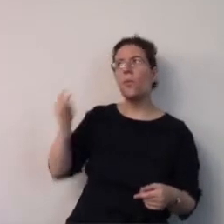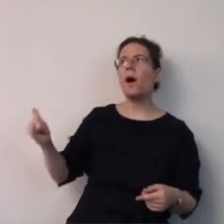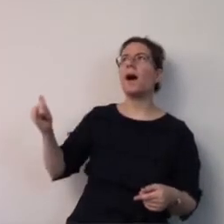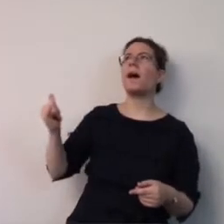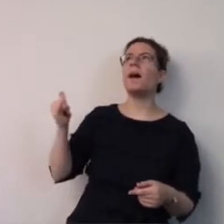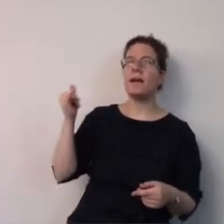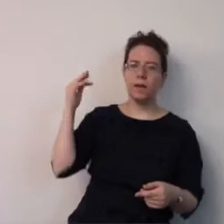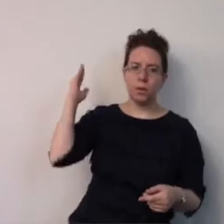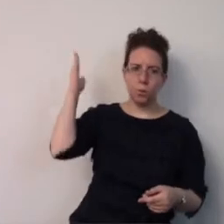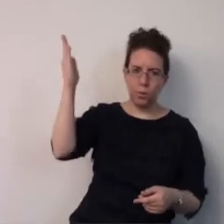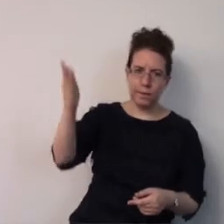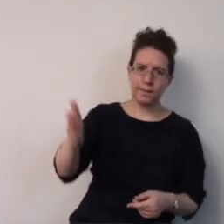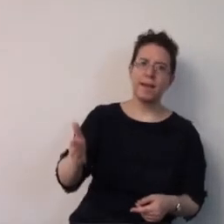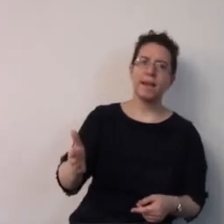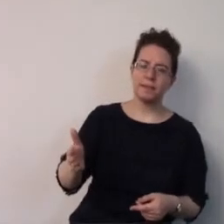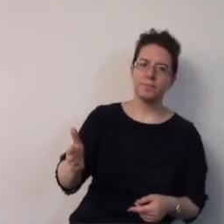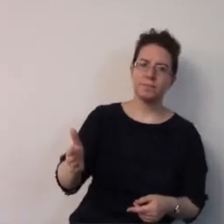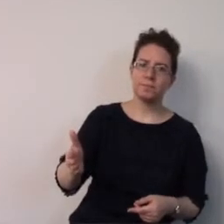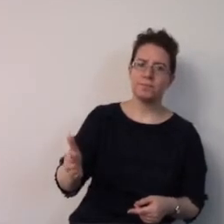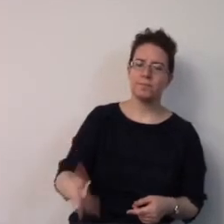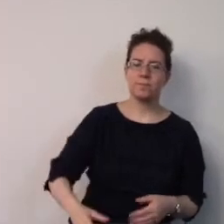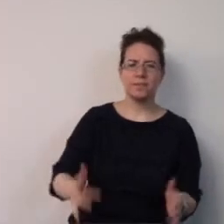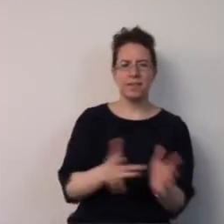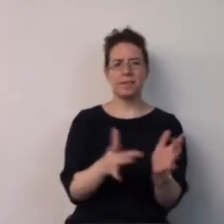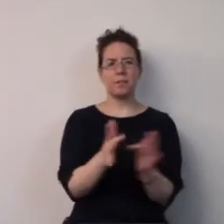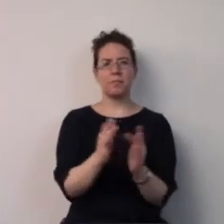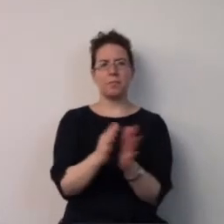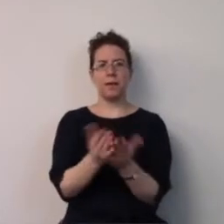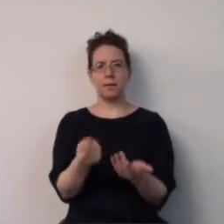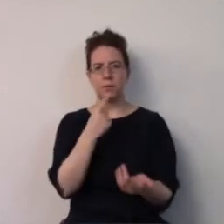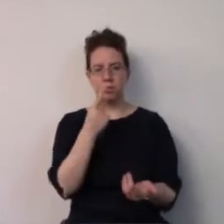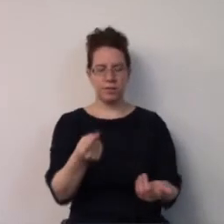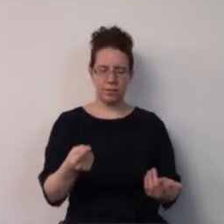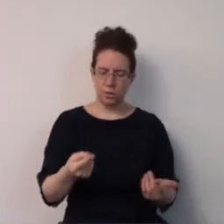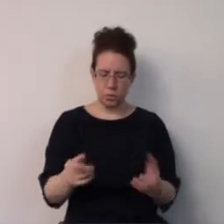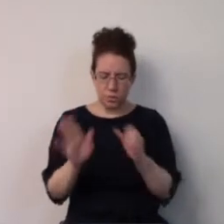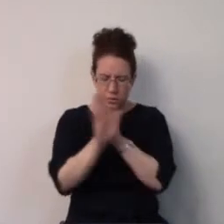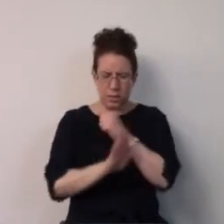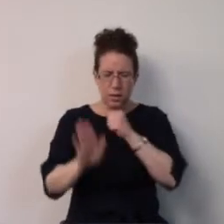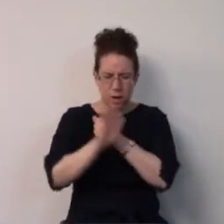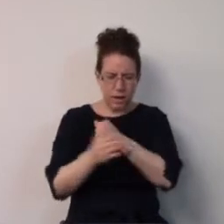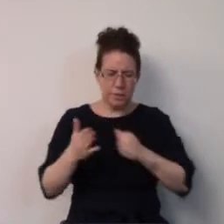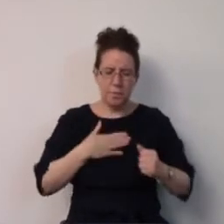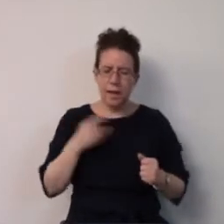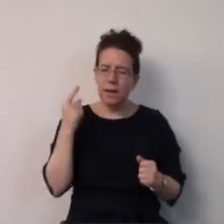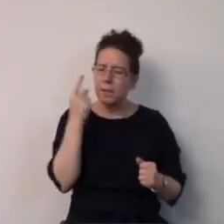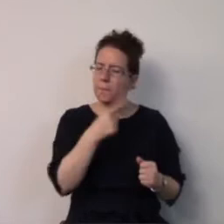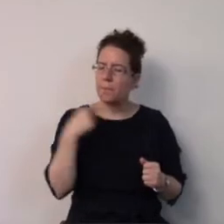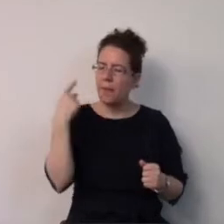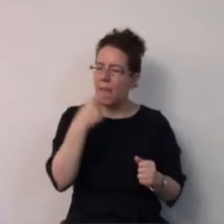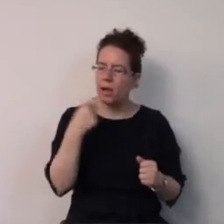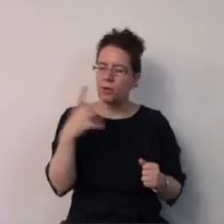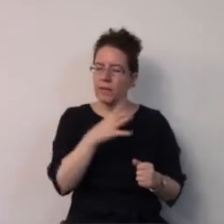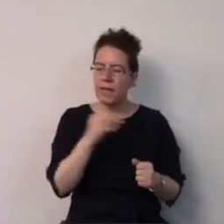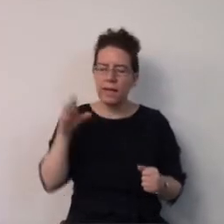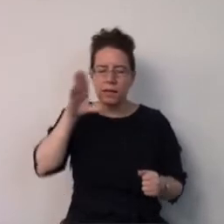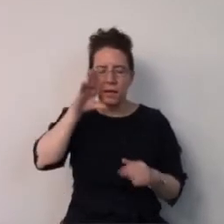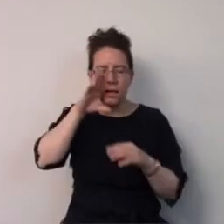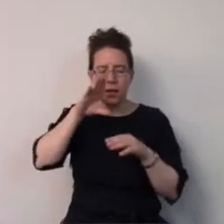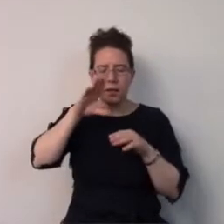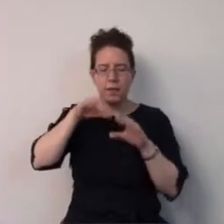same is greatest in the kingdom of heaven. Hallelujah. Right. Don't quit worrying about, you